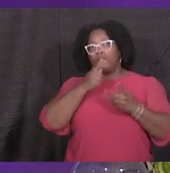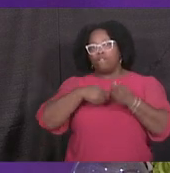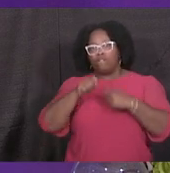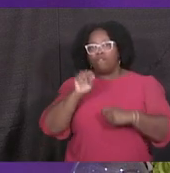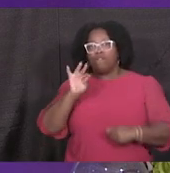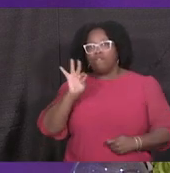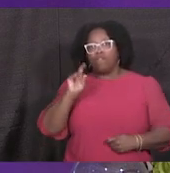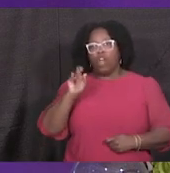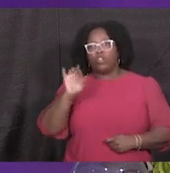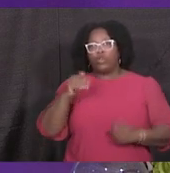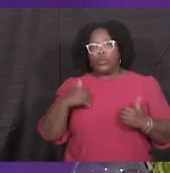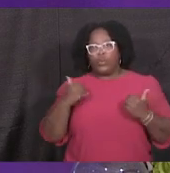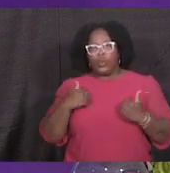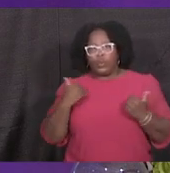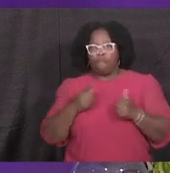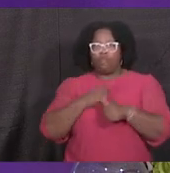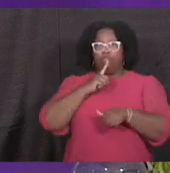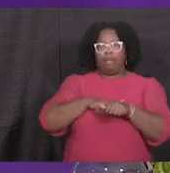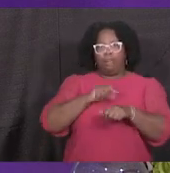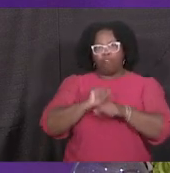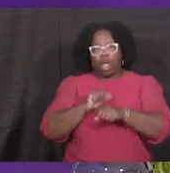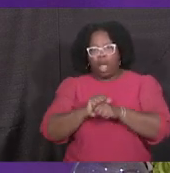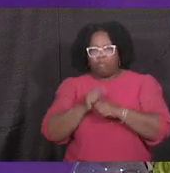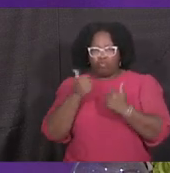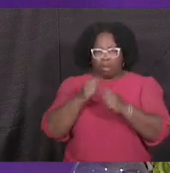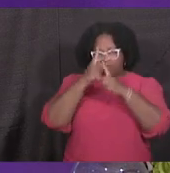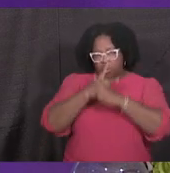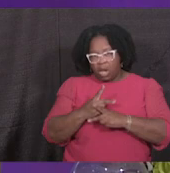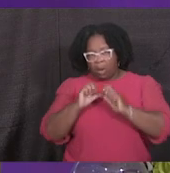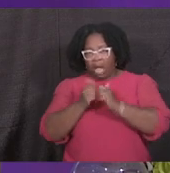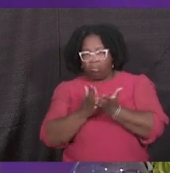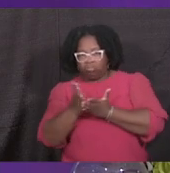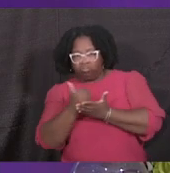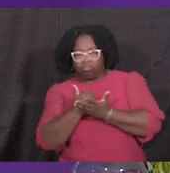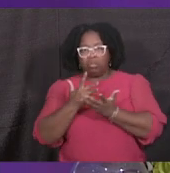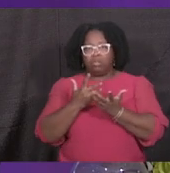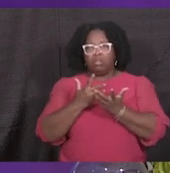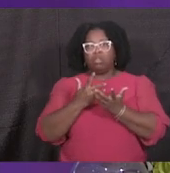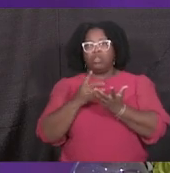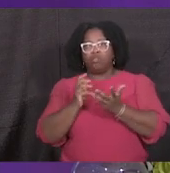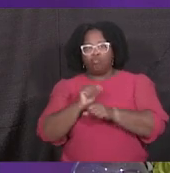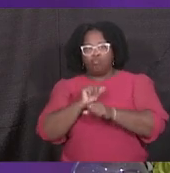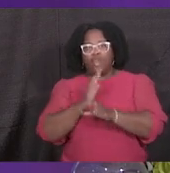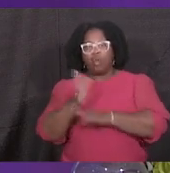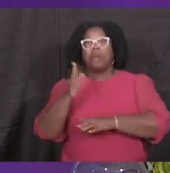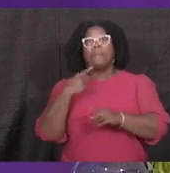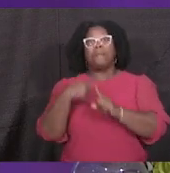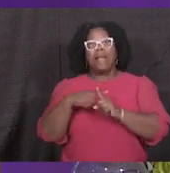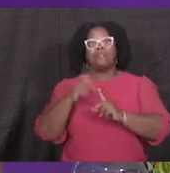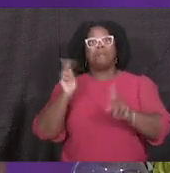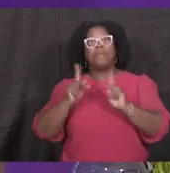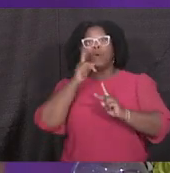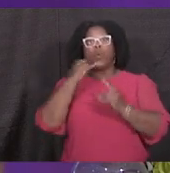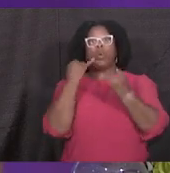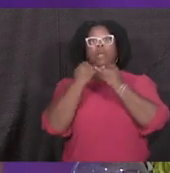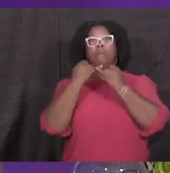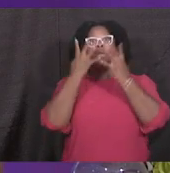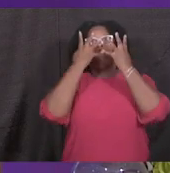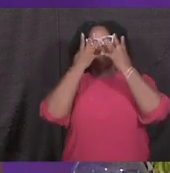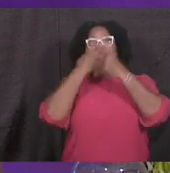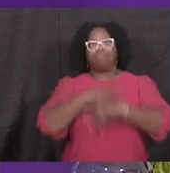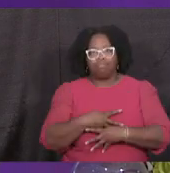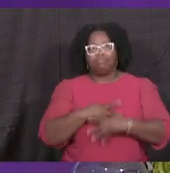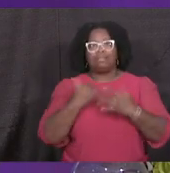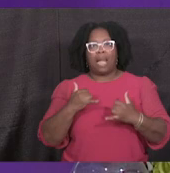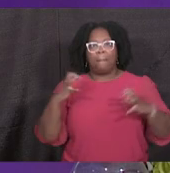how to navigate an entertainment career. And then folks that have been previously incarcerated and are re-entering the workforce. Mm. So it's all different populations. They